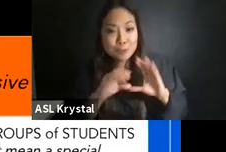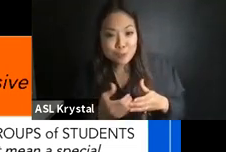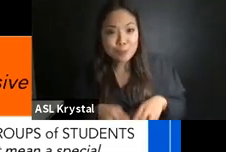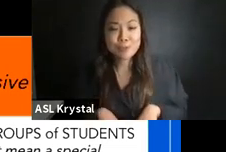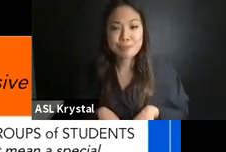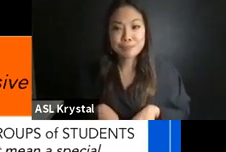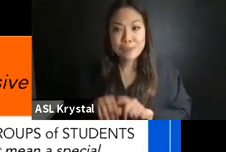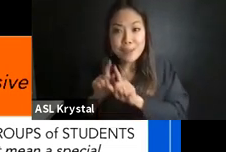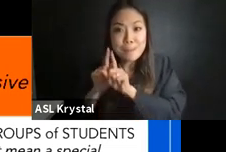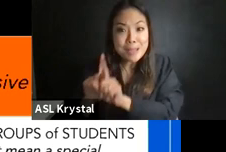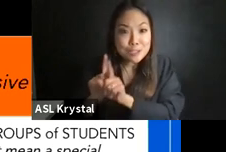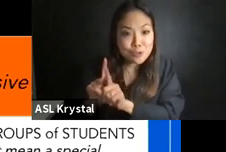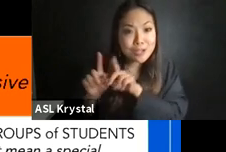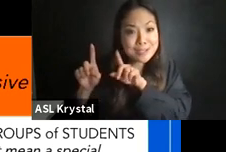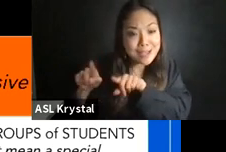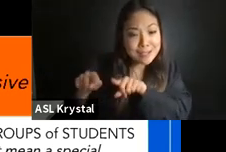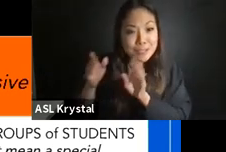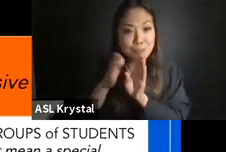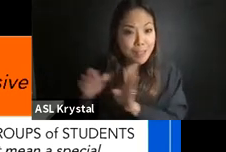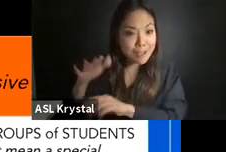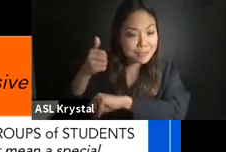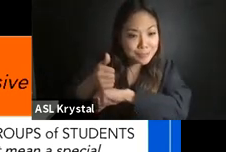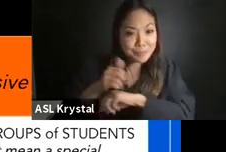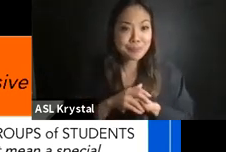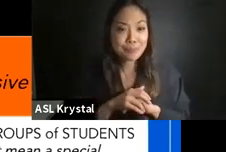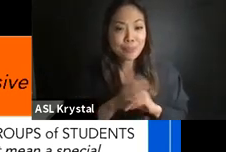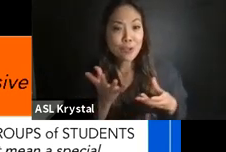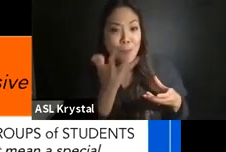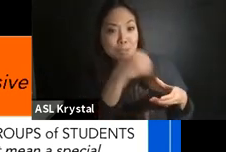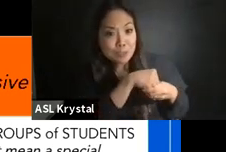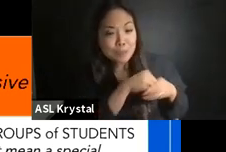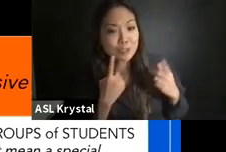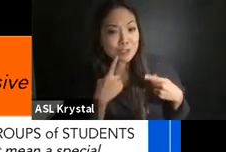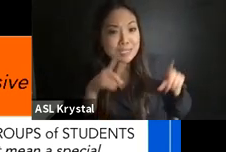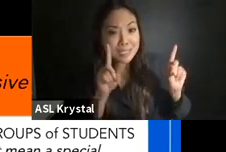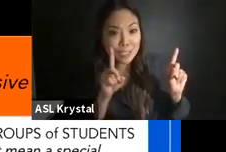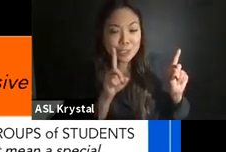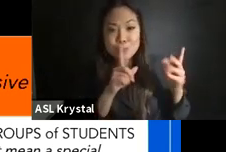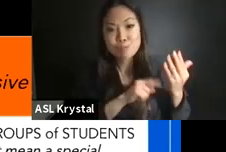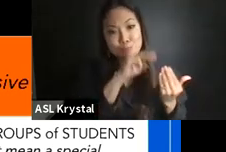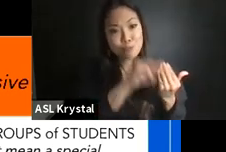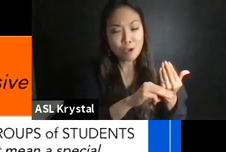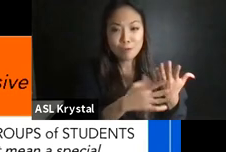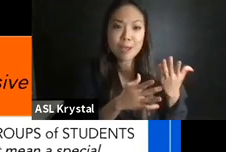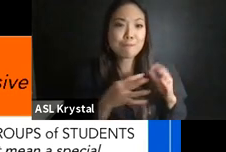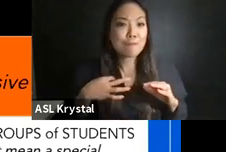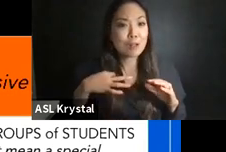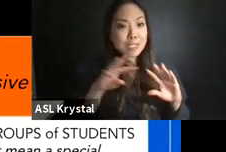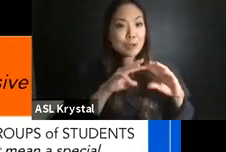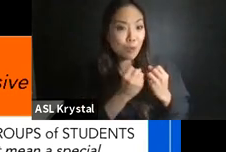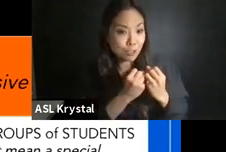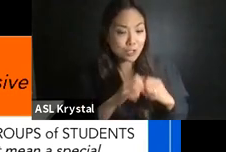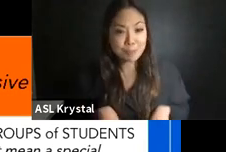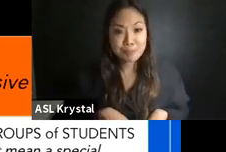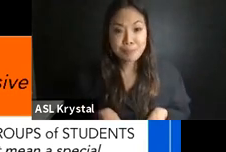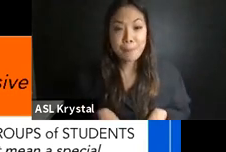attendance plans and participation in succeed boston voluntary workshops tier three of